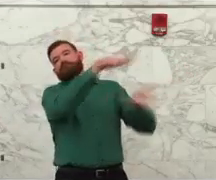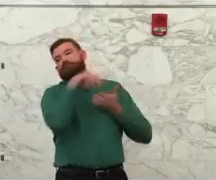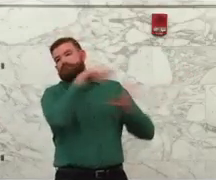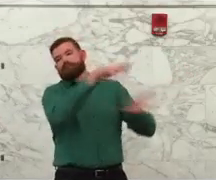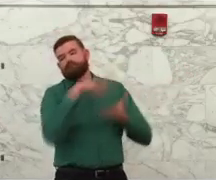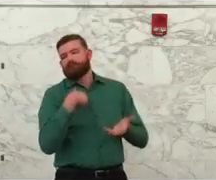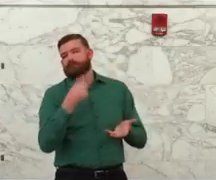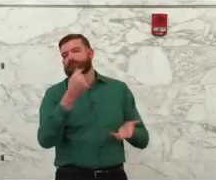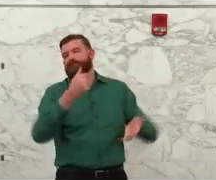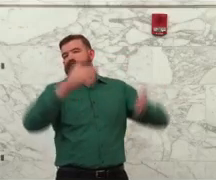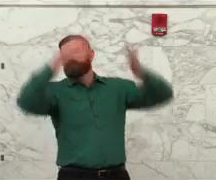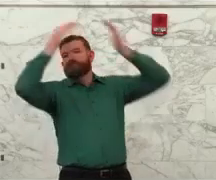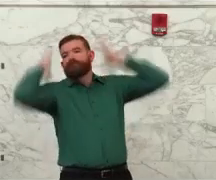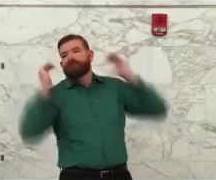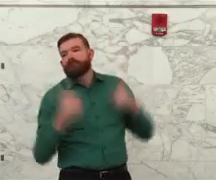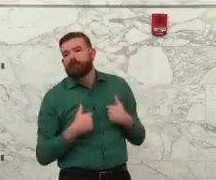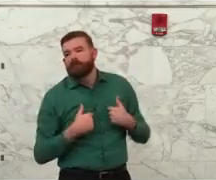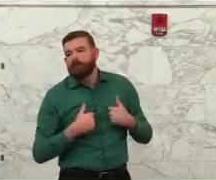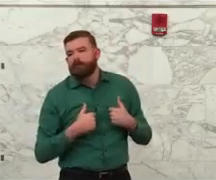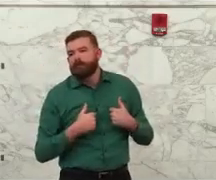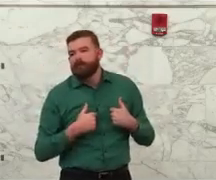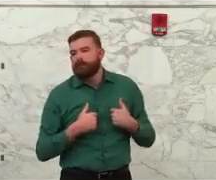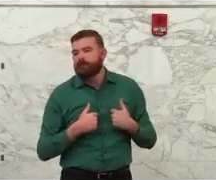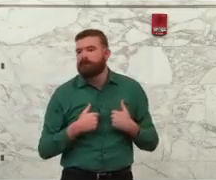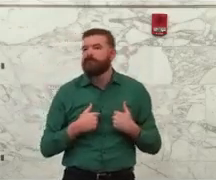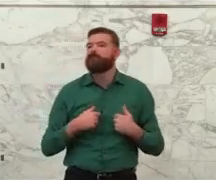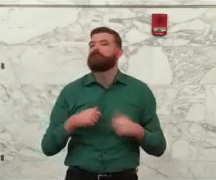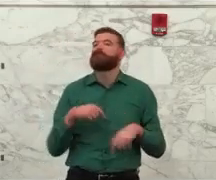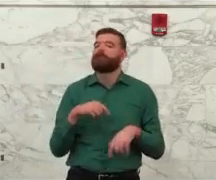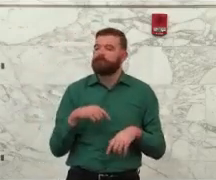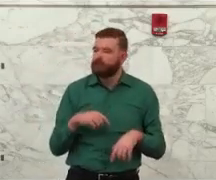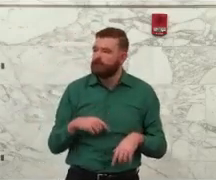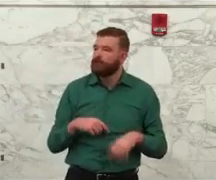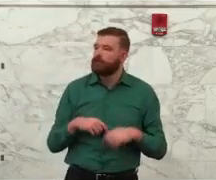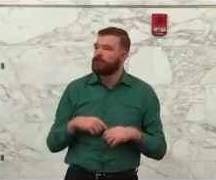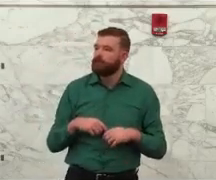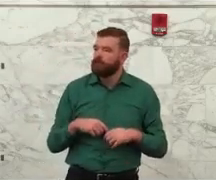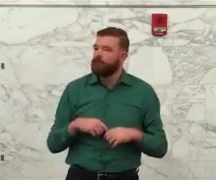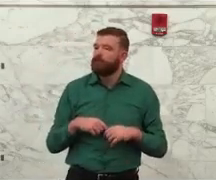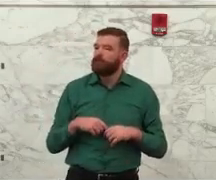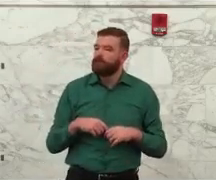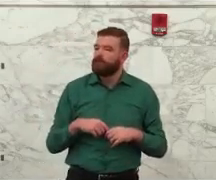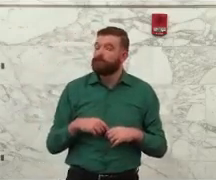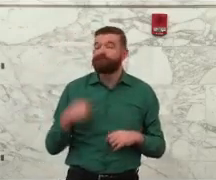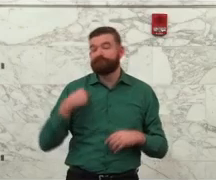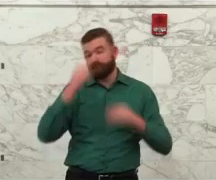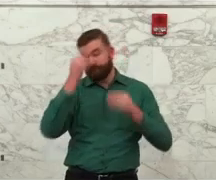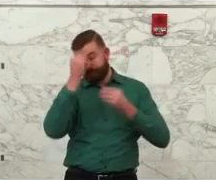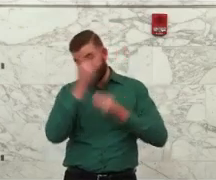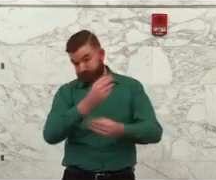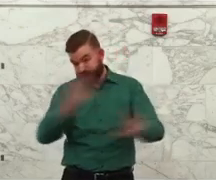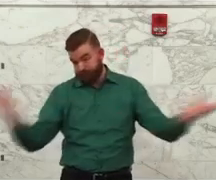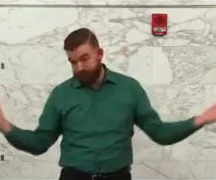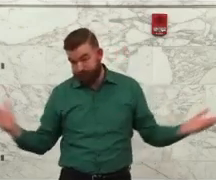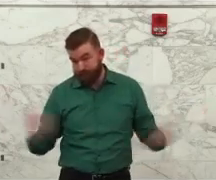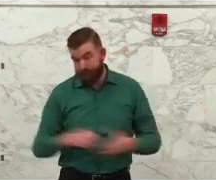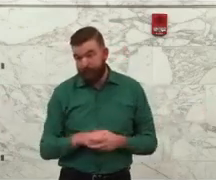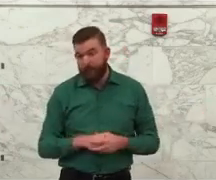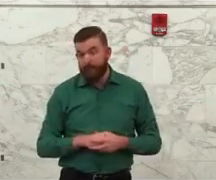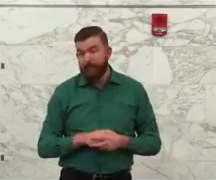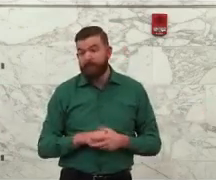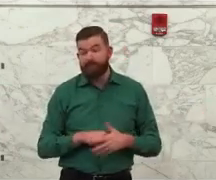they're working through it. We will have that. What I do need to tell you is that of the new